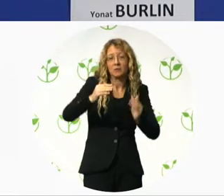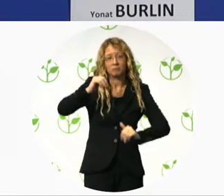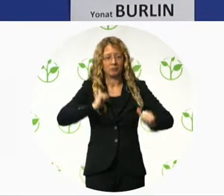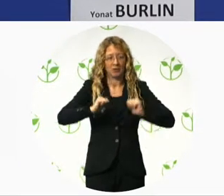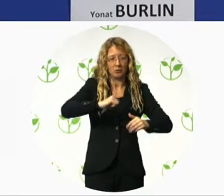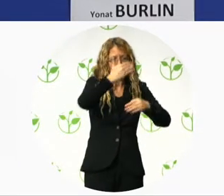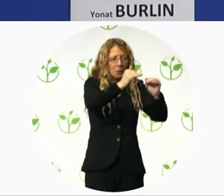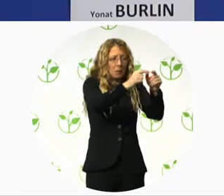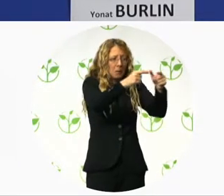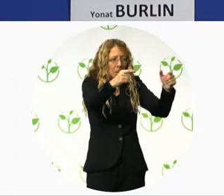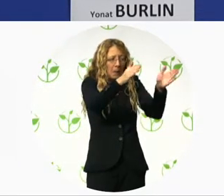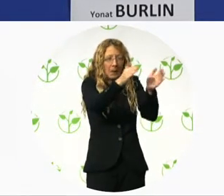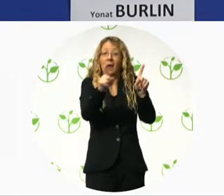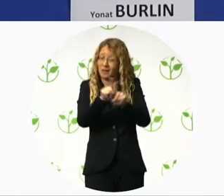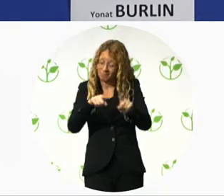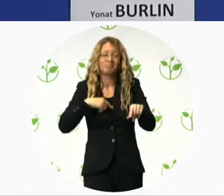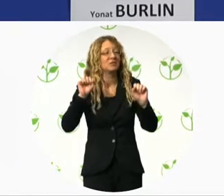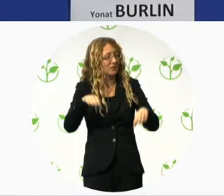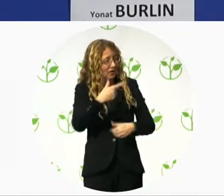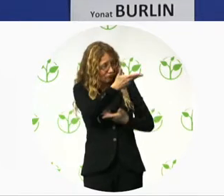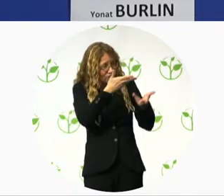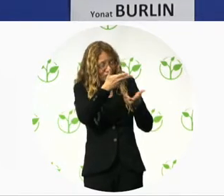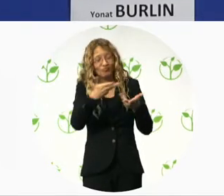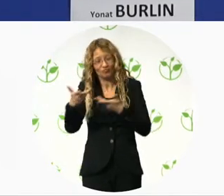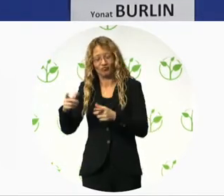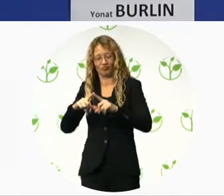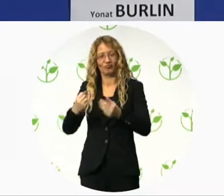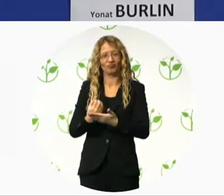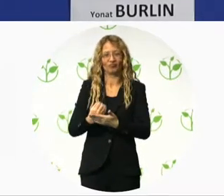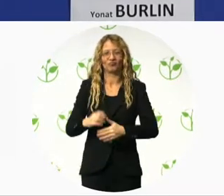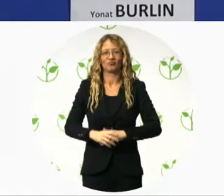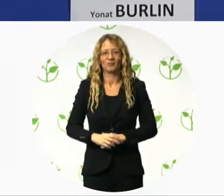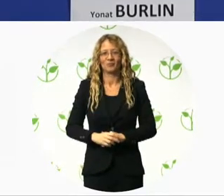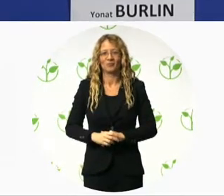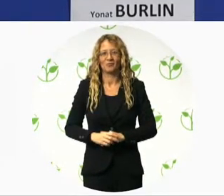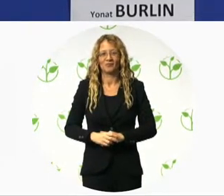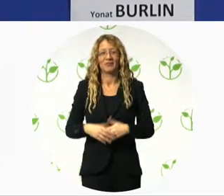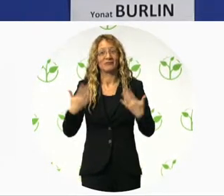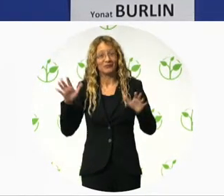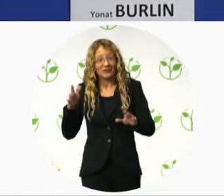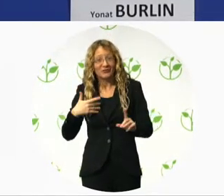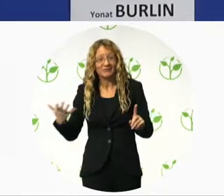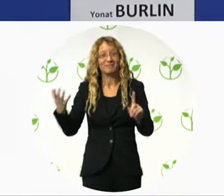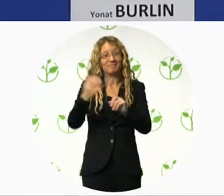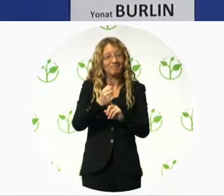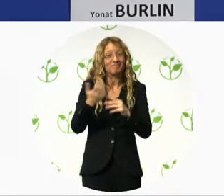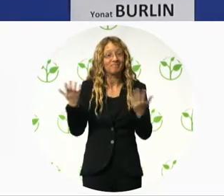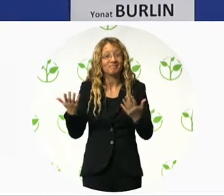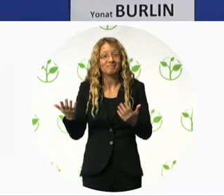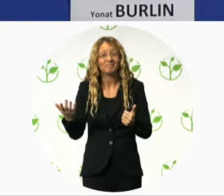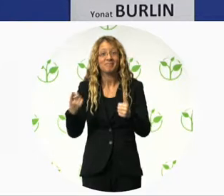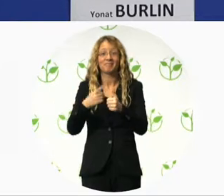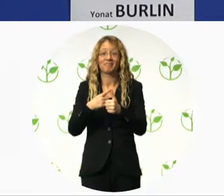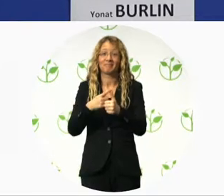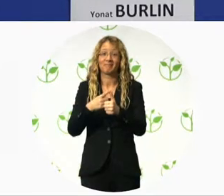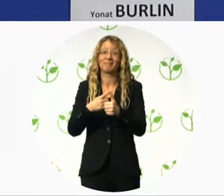So some of our achievements are, one, speaking here after lunch where everyone is tired, and two, our product is now live, working, and being used